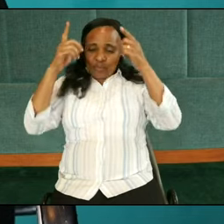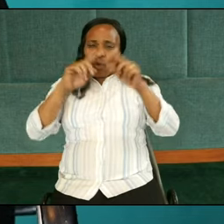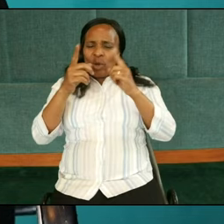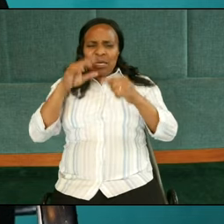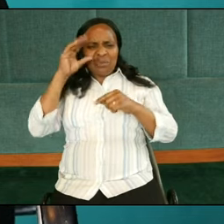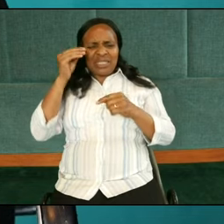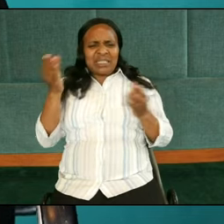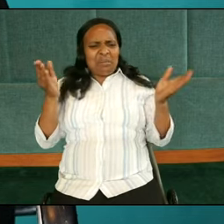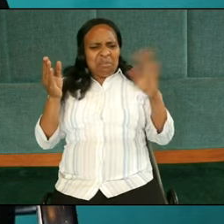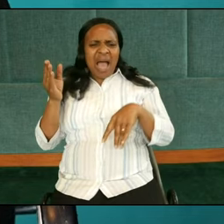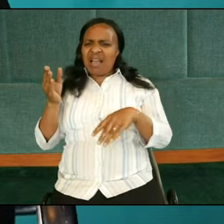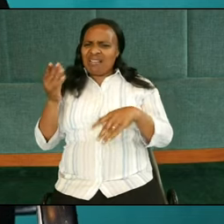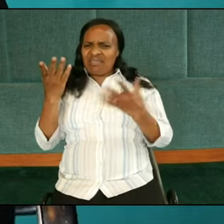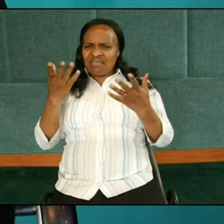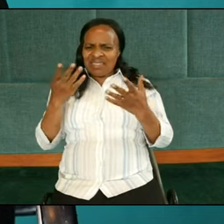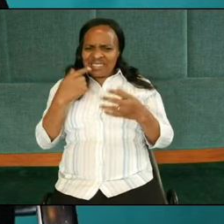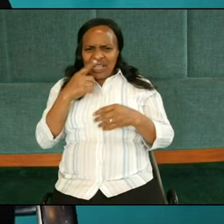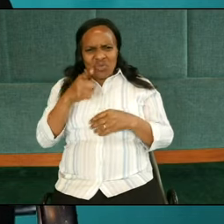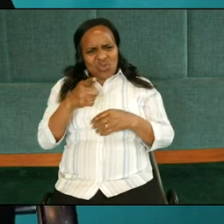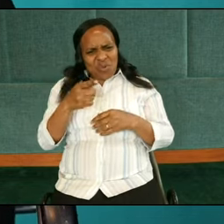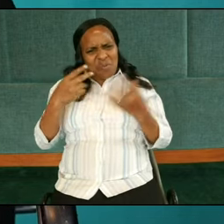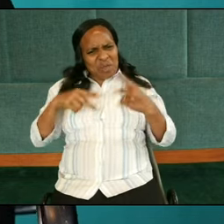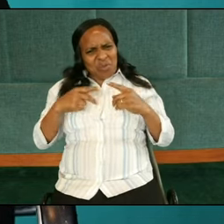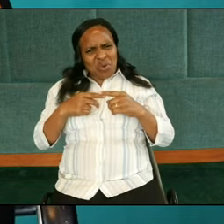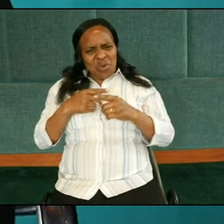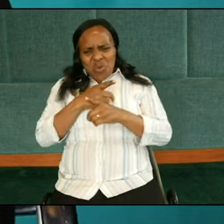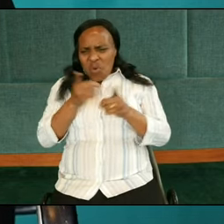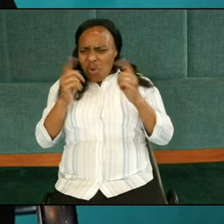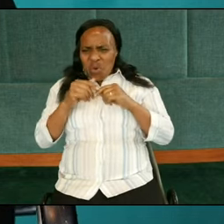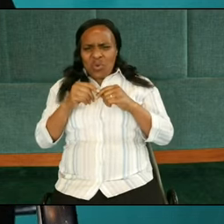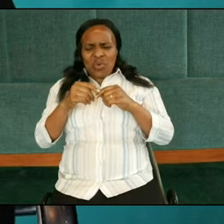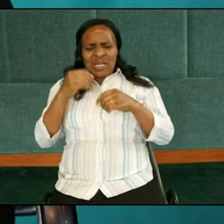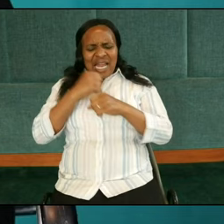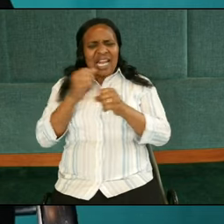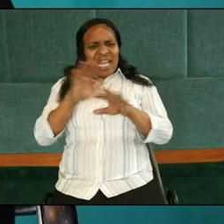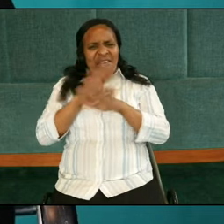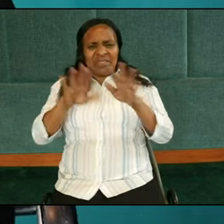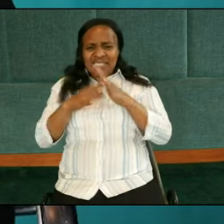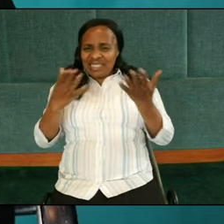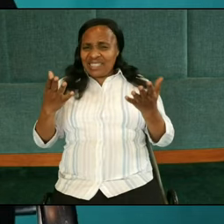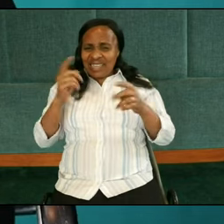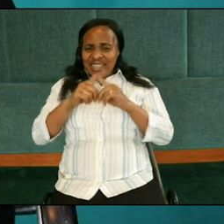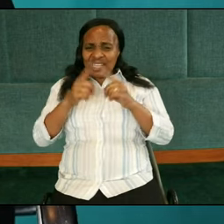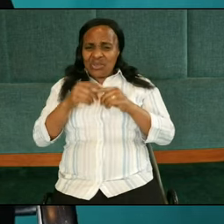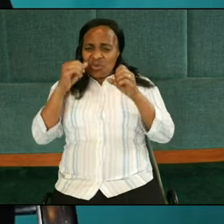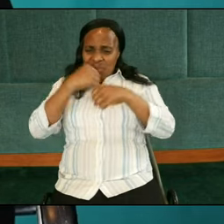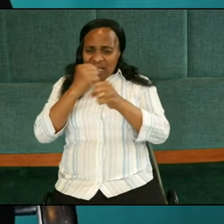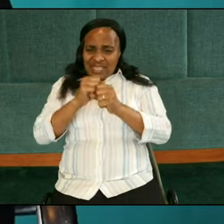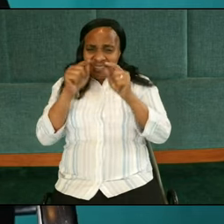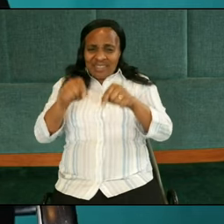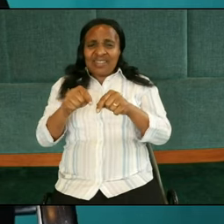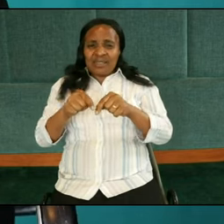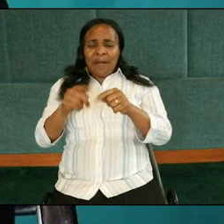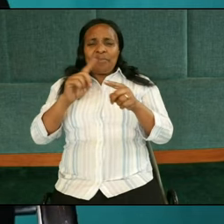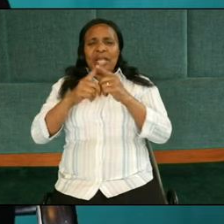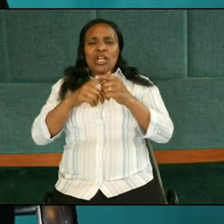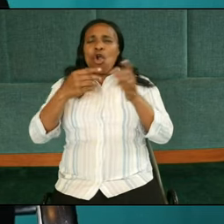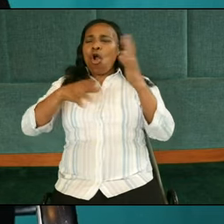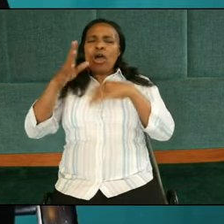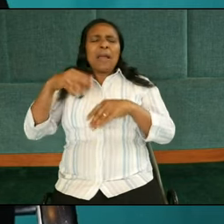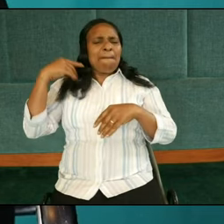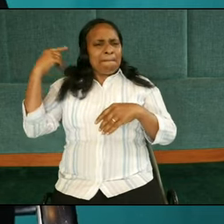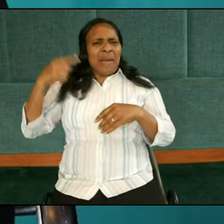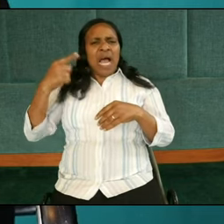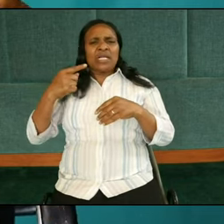down, he was like, you guys, after all I've done for, and then you do this. So I'd say God was mad with the Israelites over